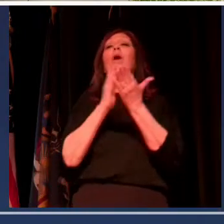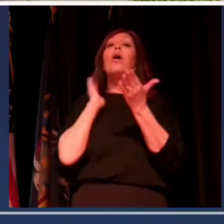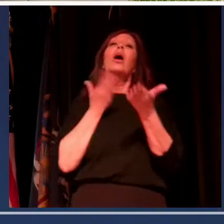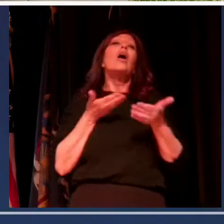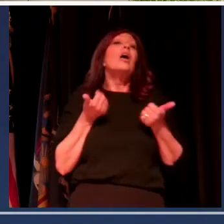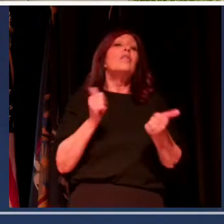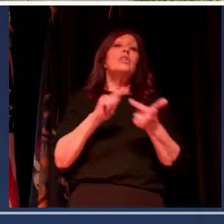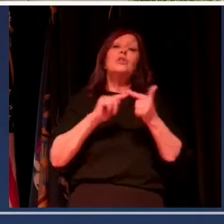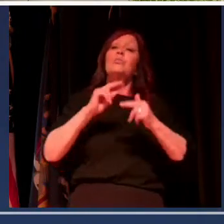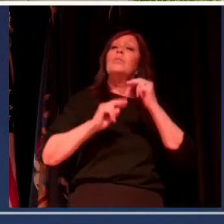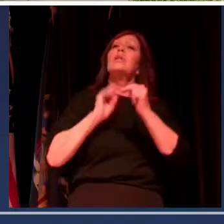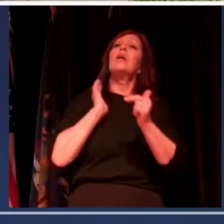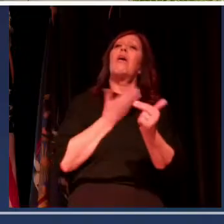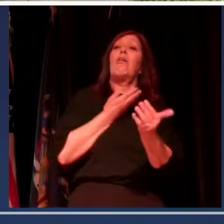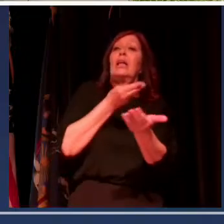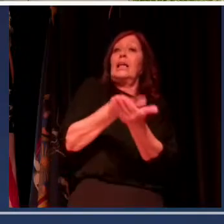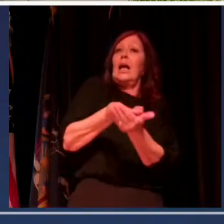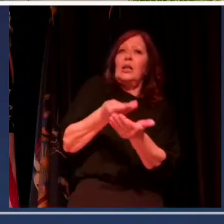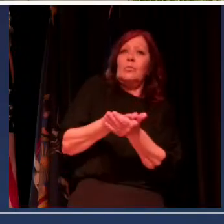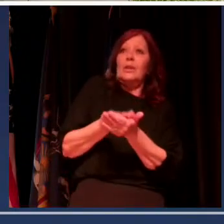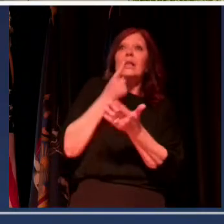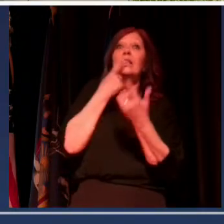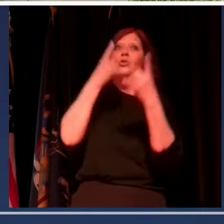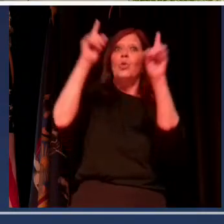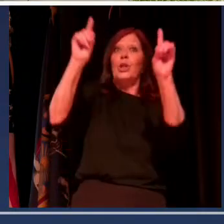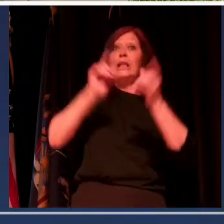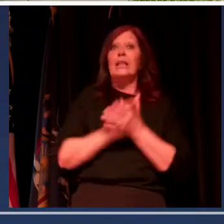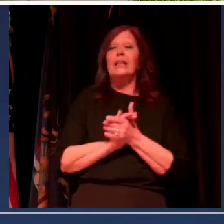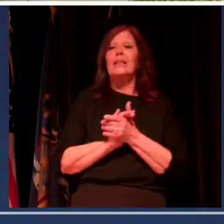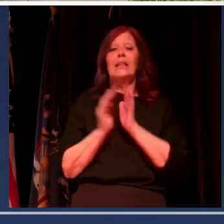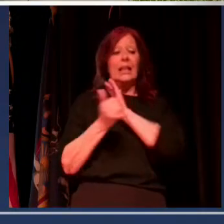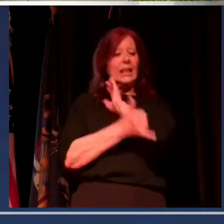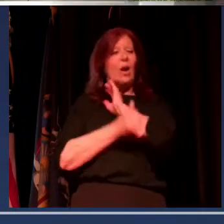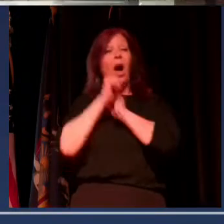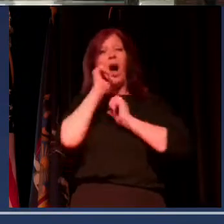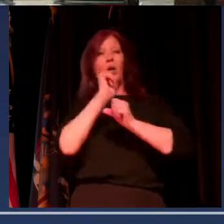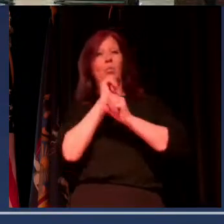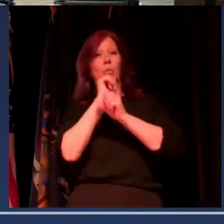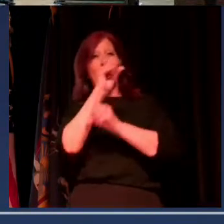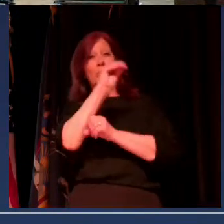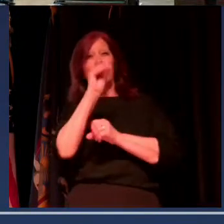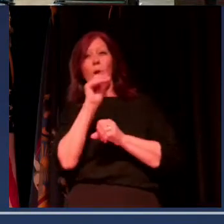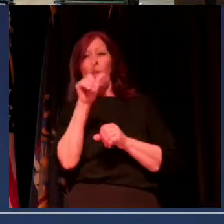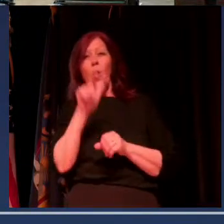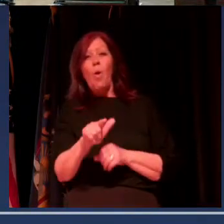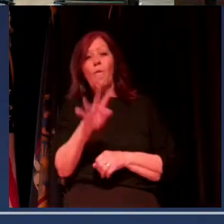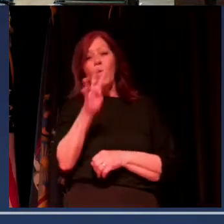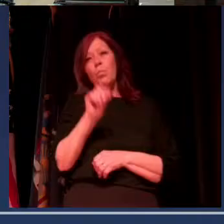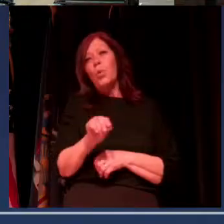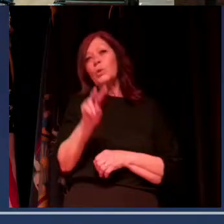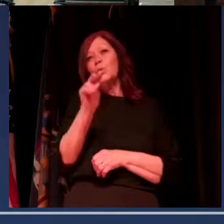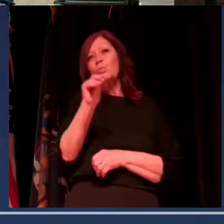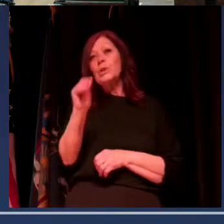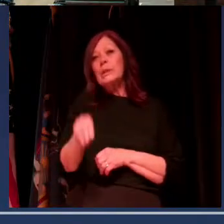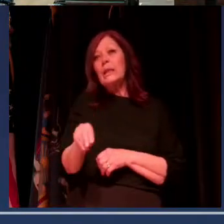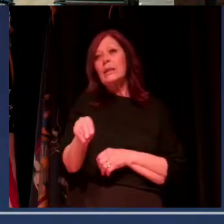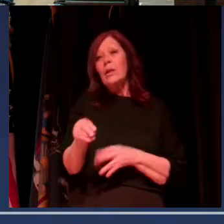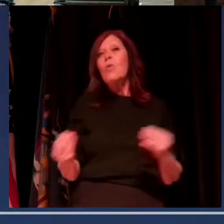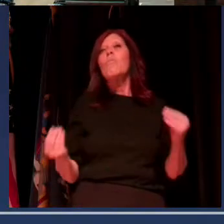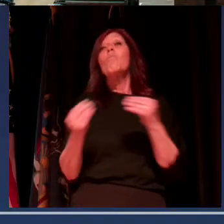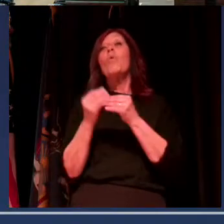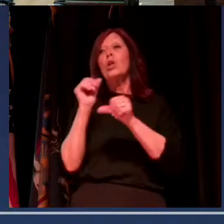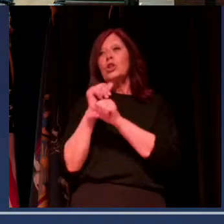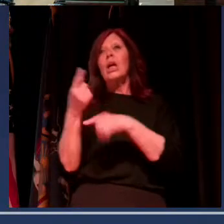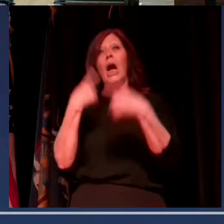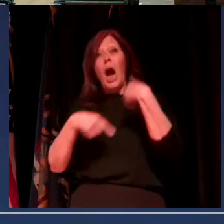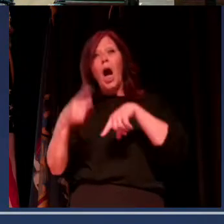grow our economy, and it is working. The county's unemployment rate stands at a low 4.2%, and more jobs are coming